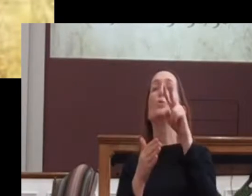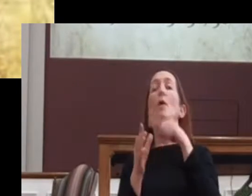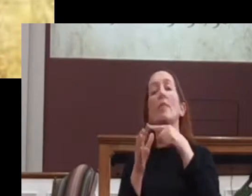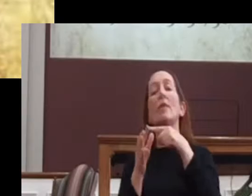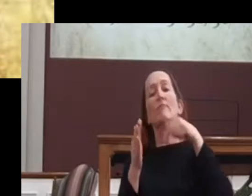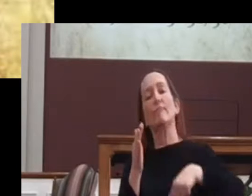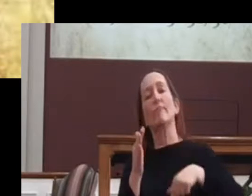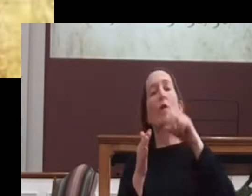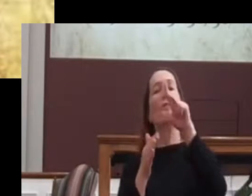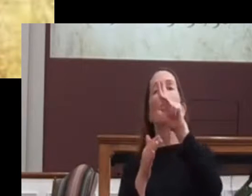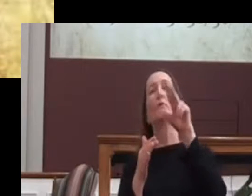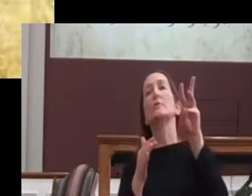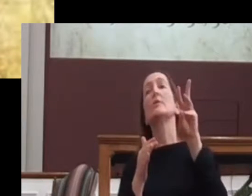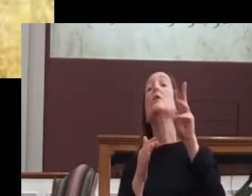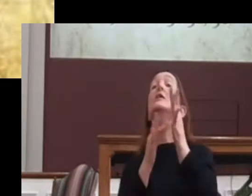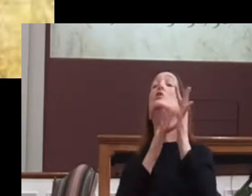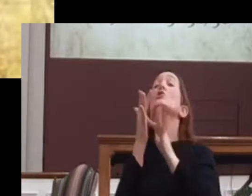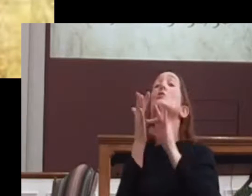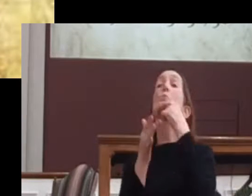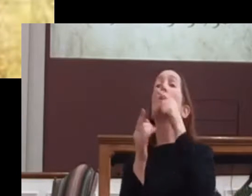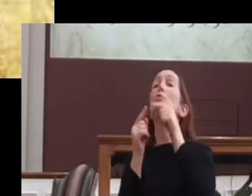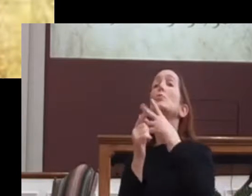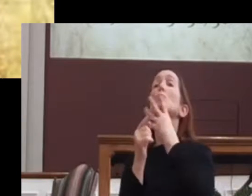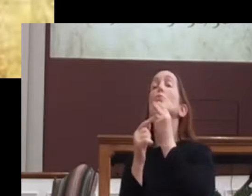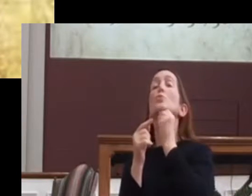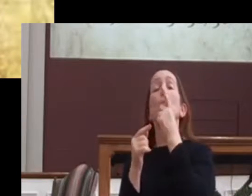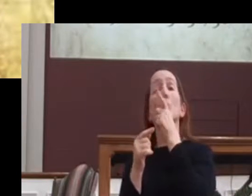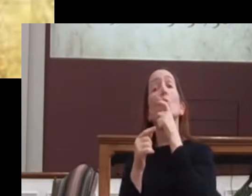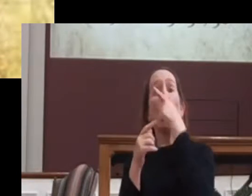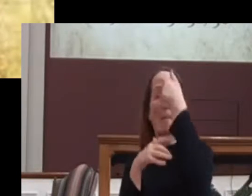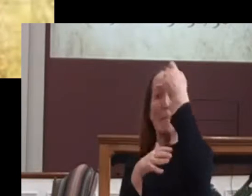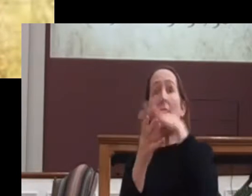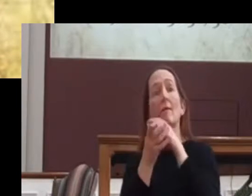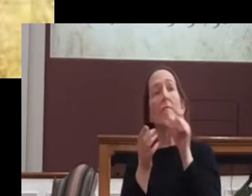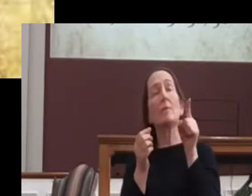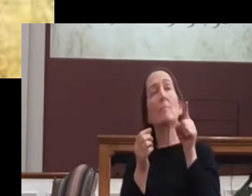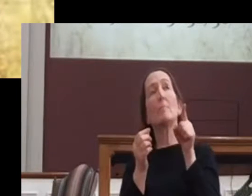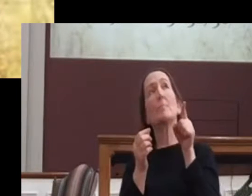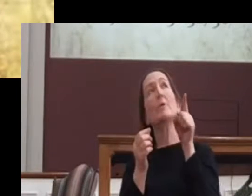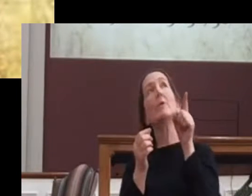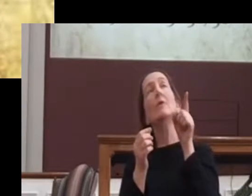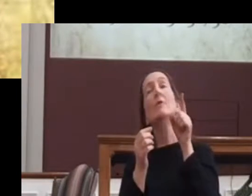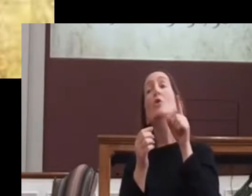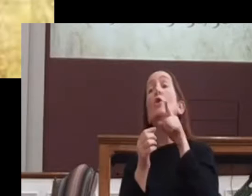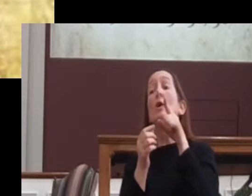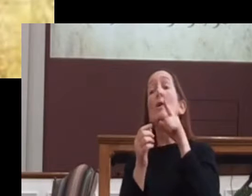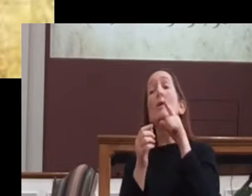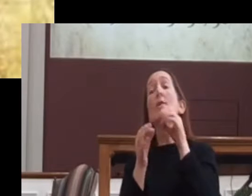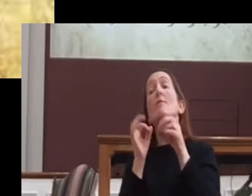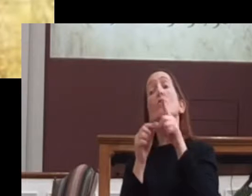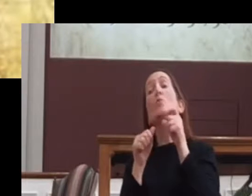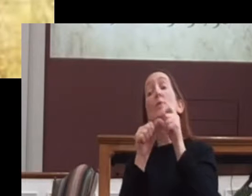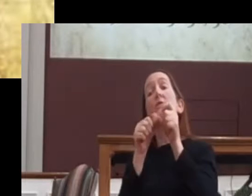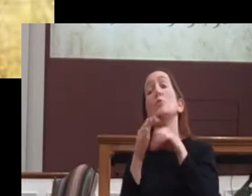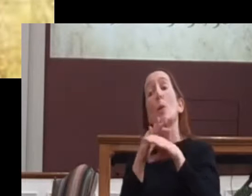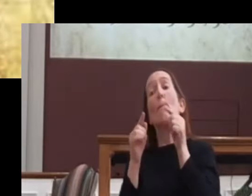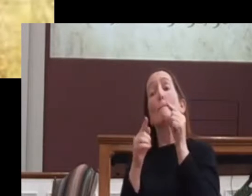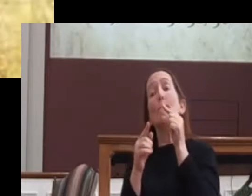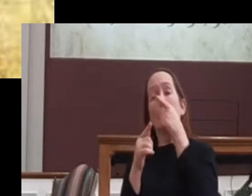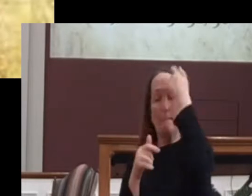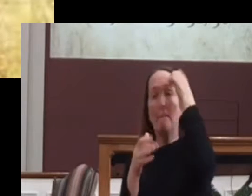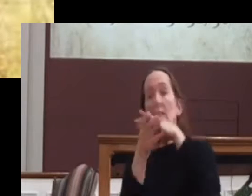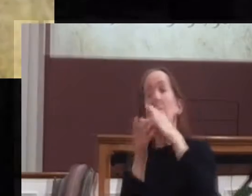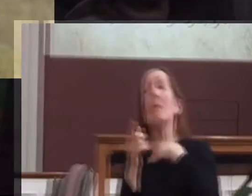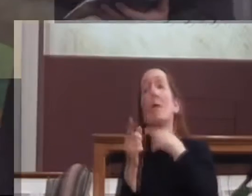verses 31 and 32, and then we're going to drop down and read 36. Here's what it says. So Jesus was saying to those Jews who had believed him, if